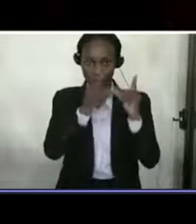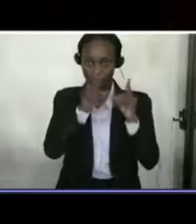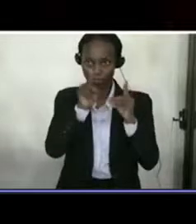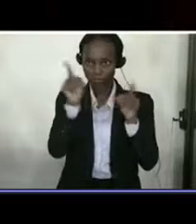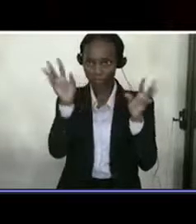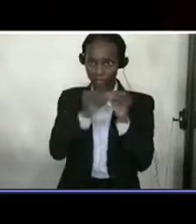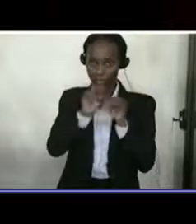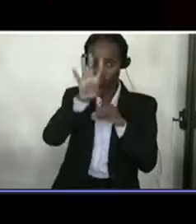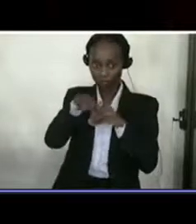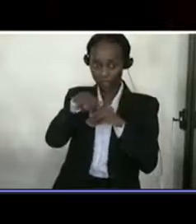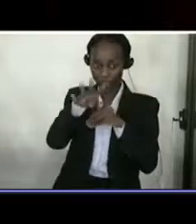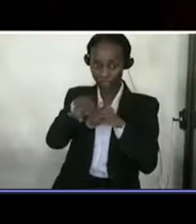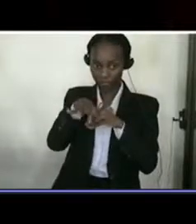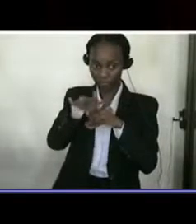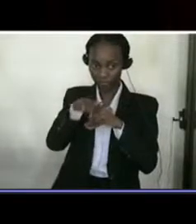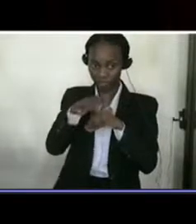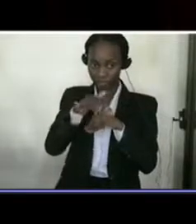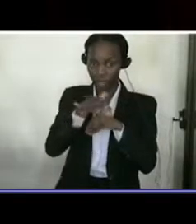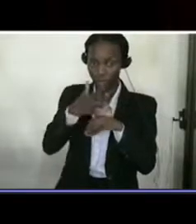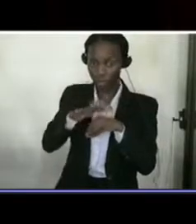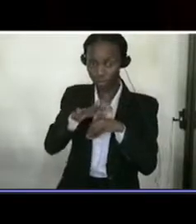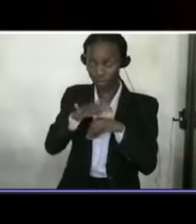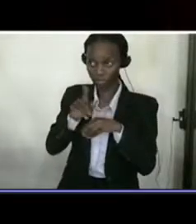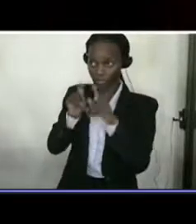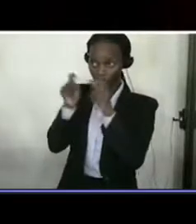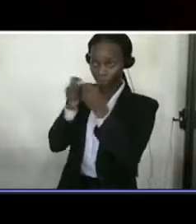Department of Treasury to turn a blind eye to